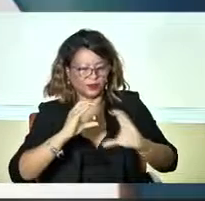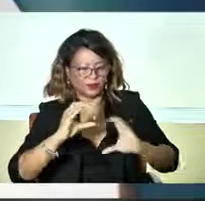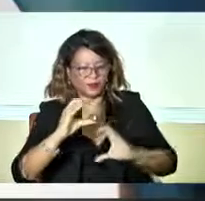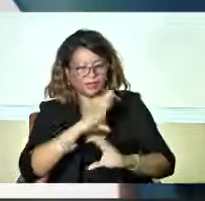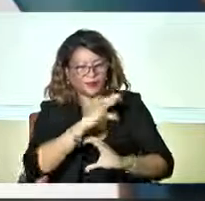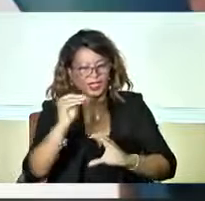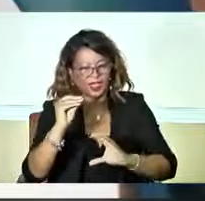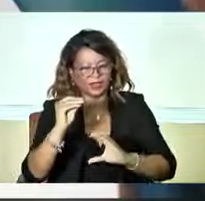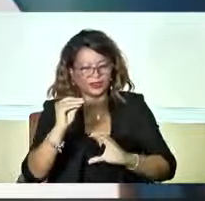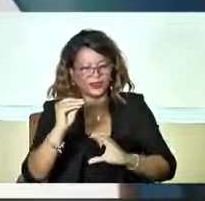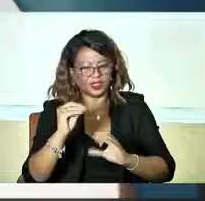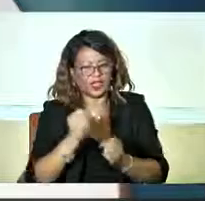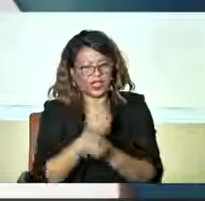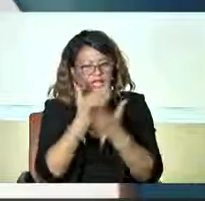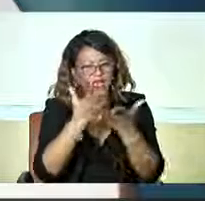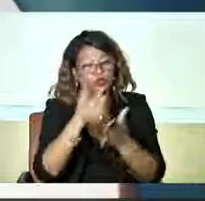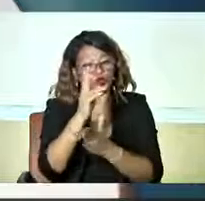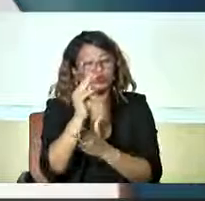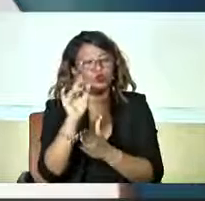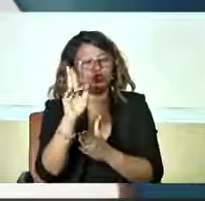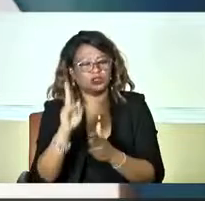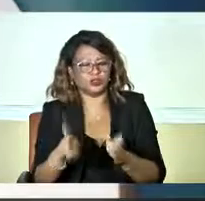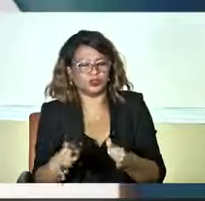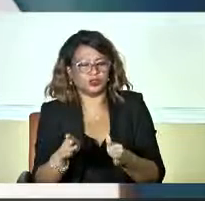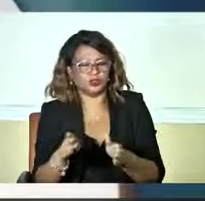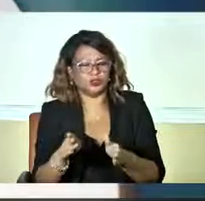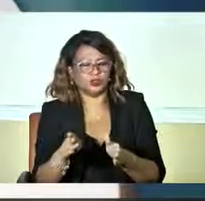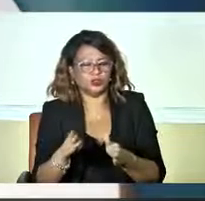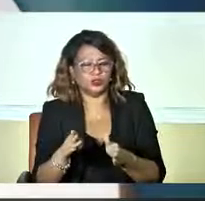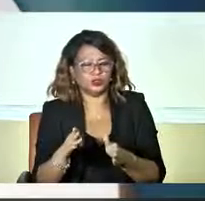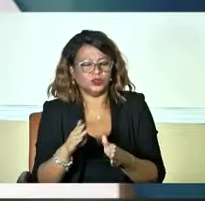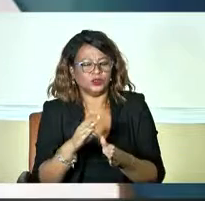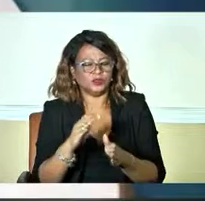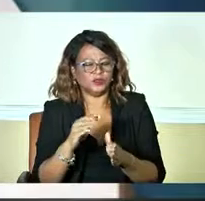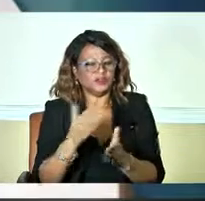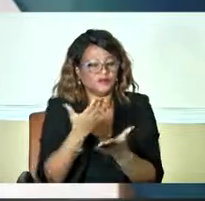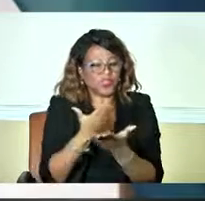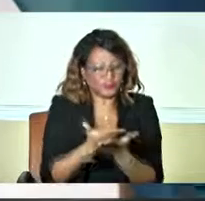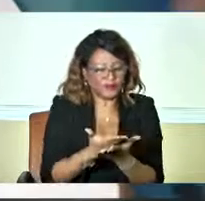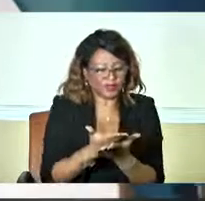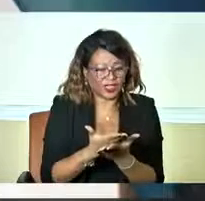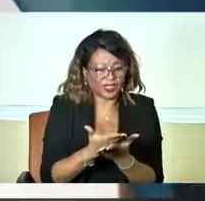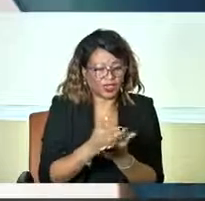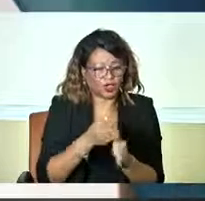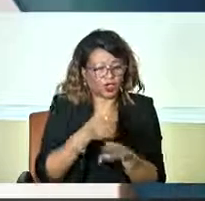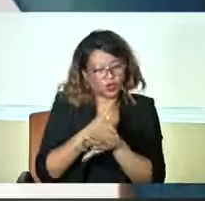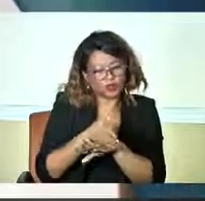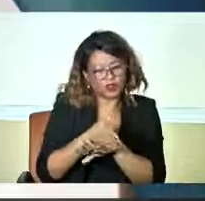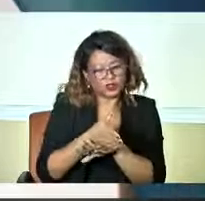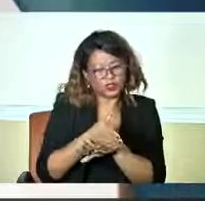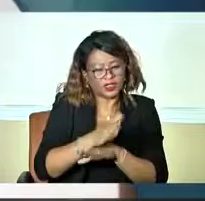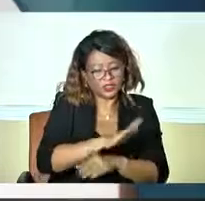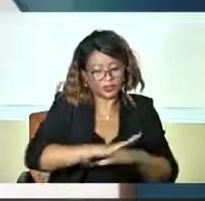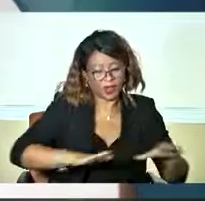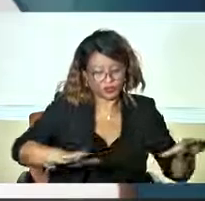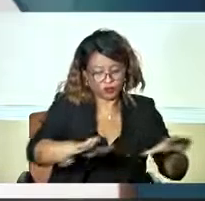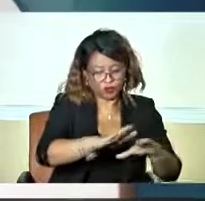and allows those users' information to be verified across the